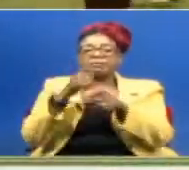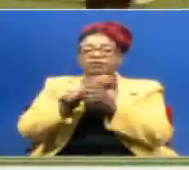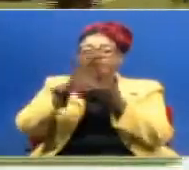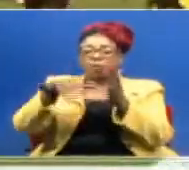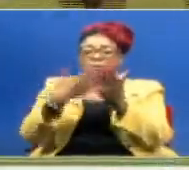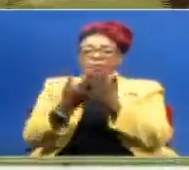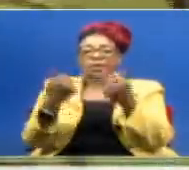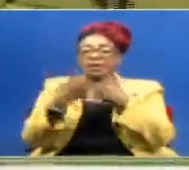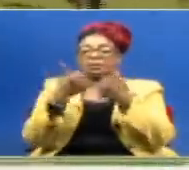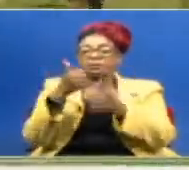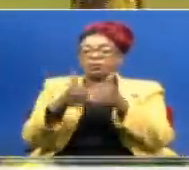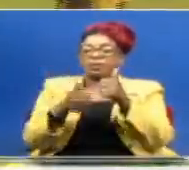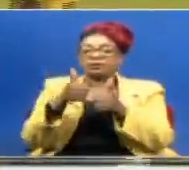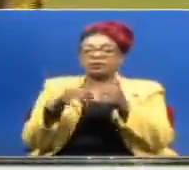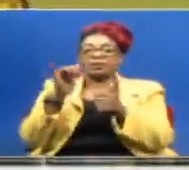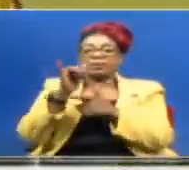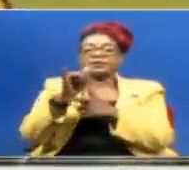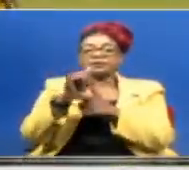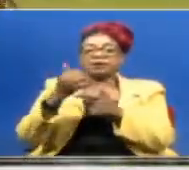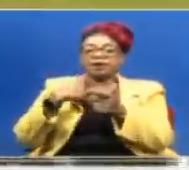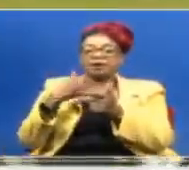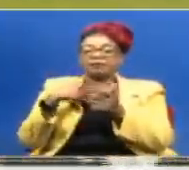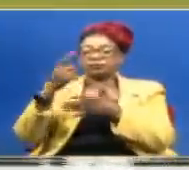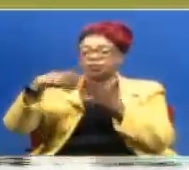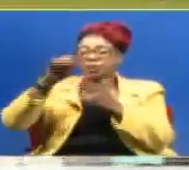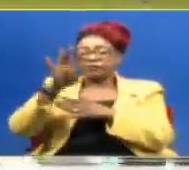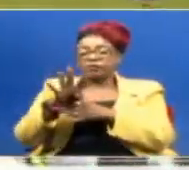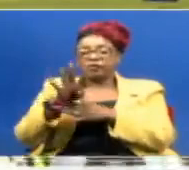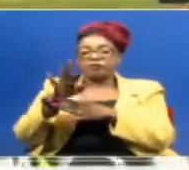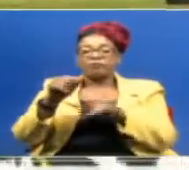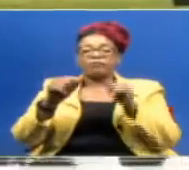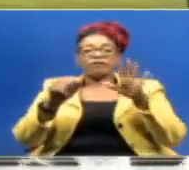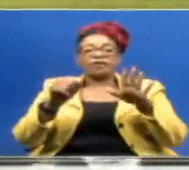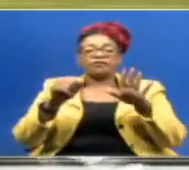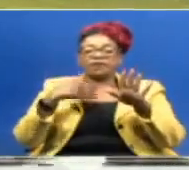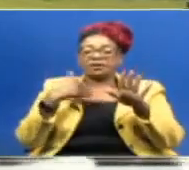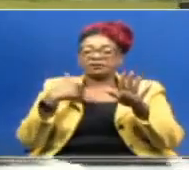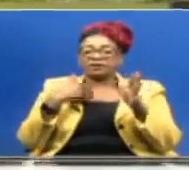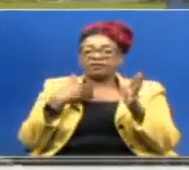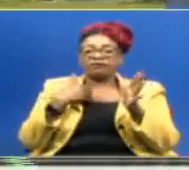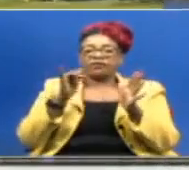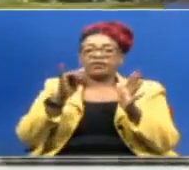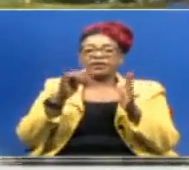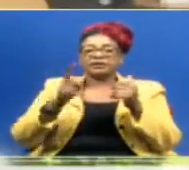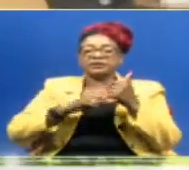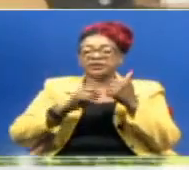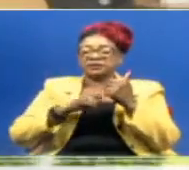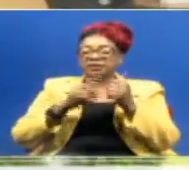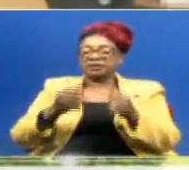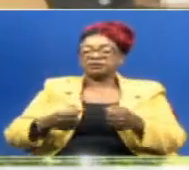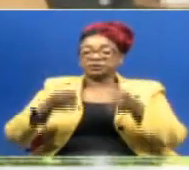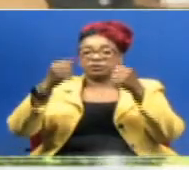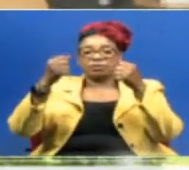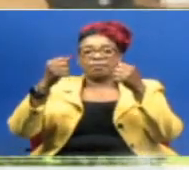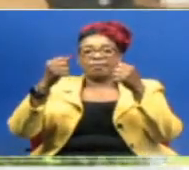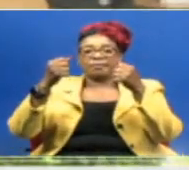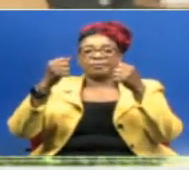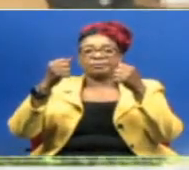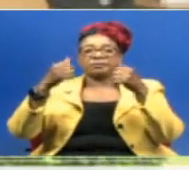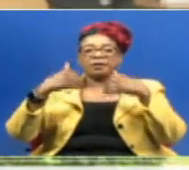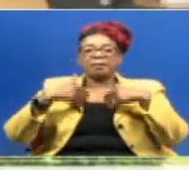Solidarity Boys registered 4 wins out of 5 and went on to secure their 6th national title. Sikia leo mimi najisikia